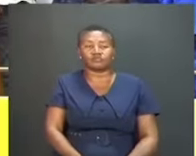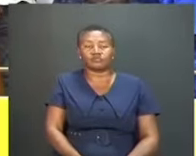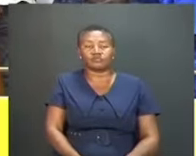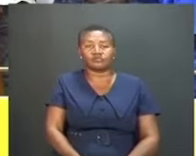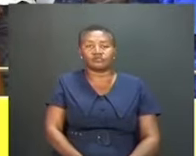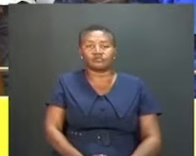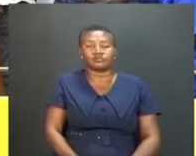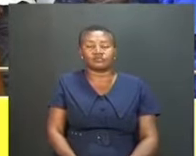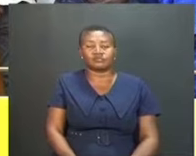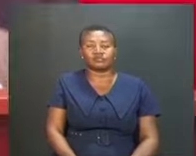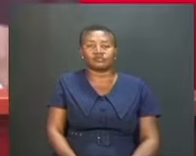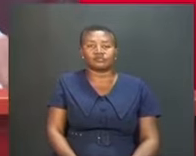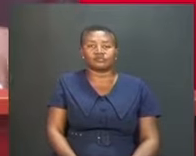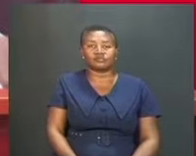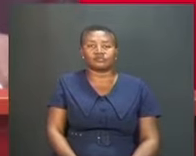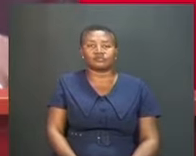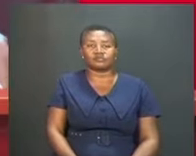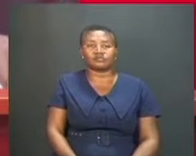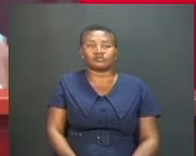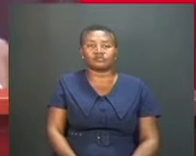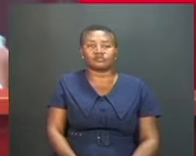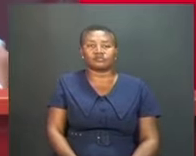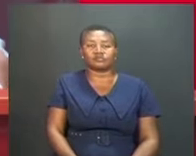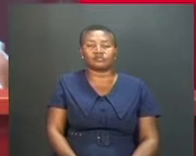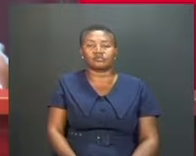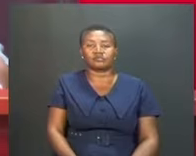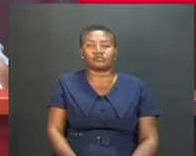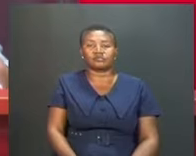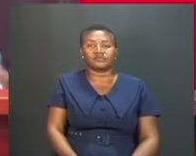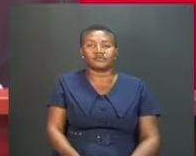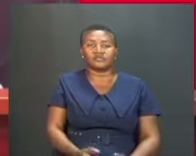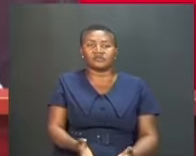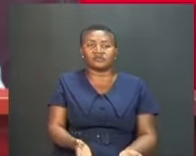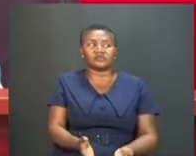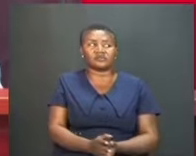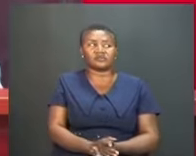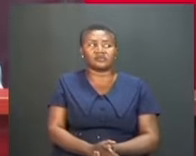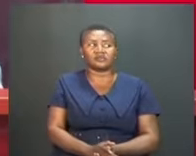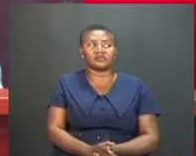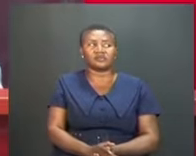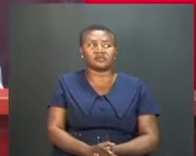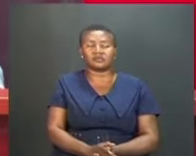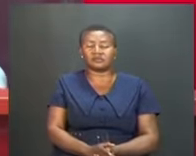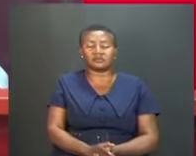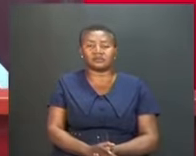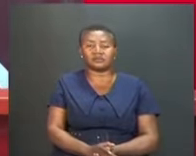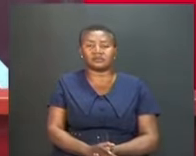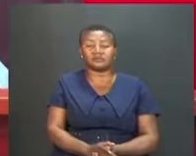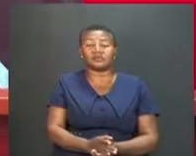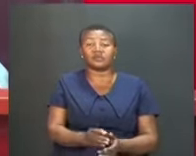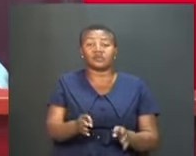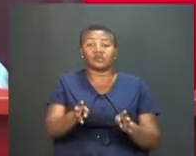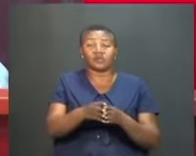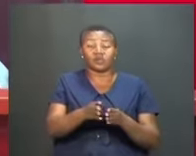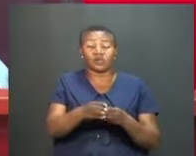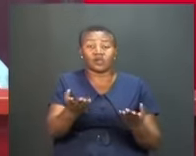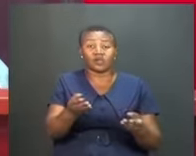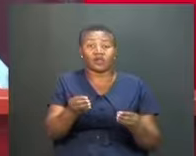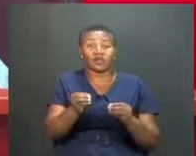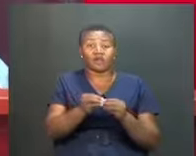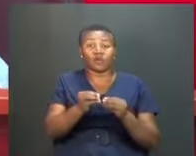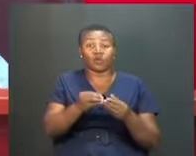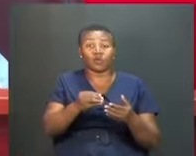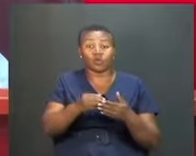to be able to work at the local level and get the assemblies to be more efficient and more